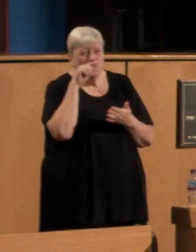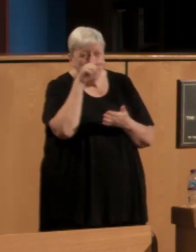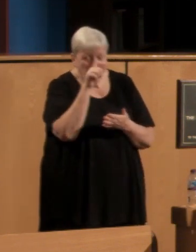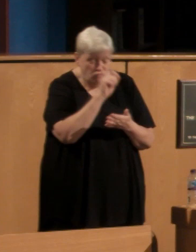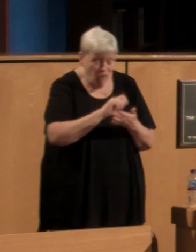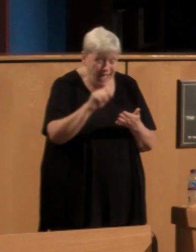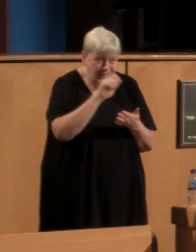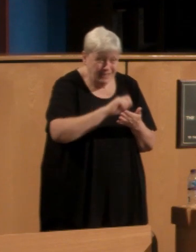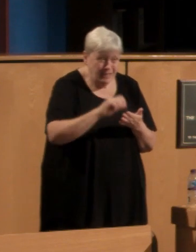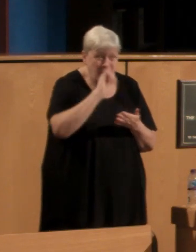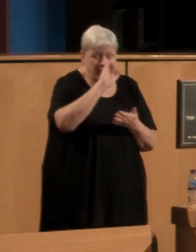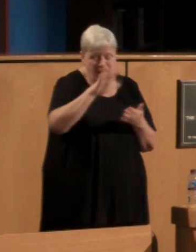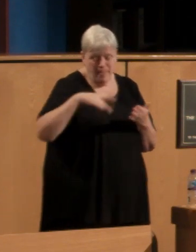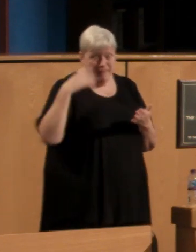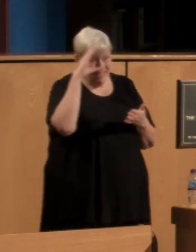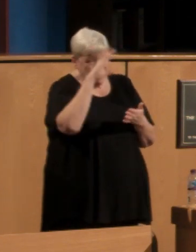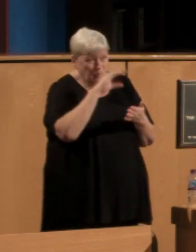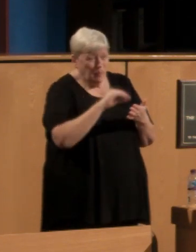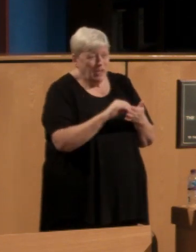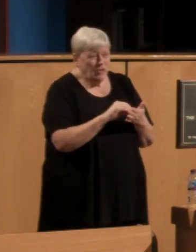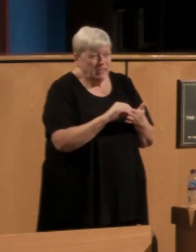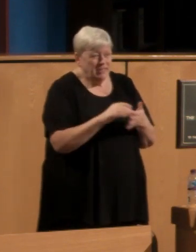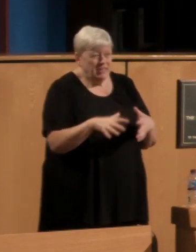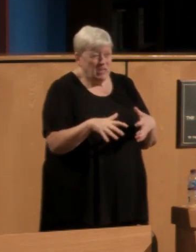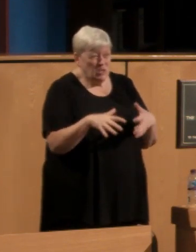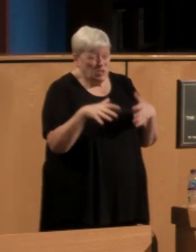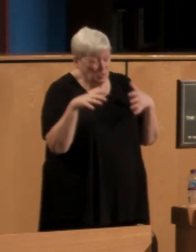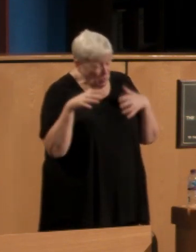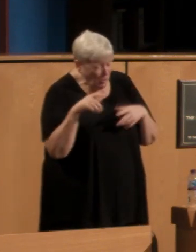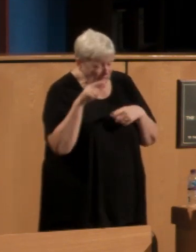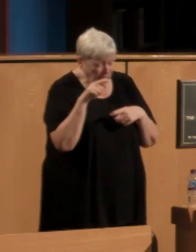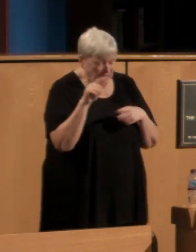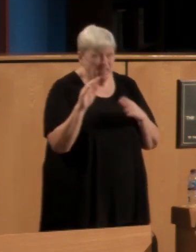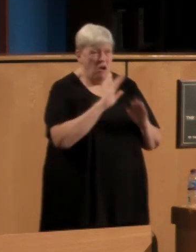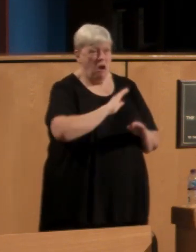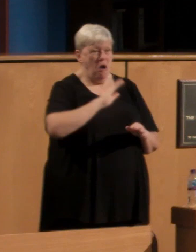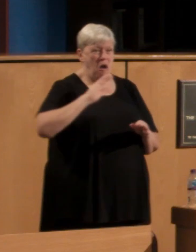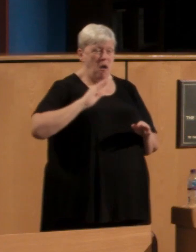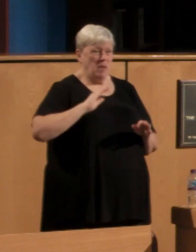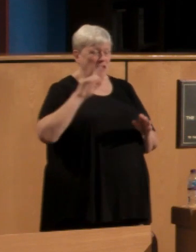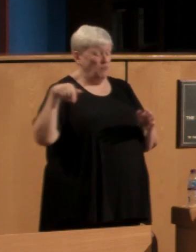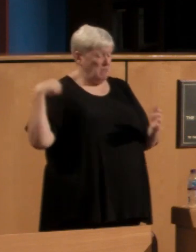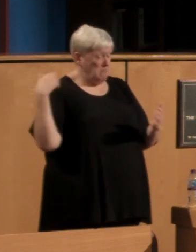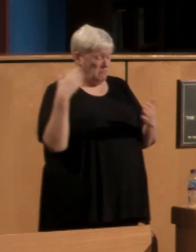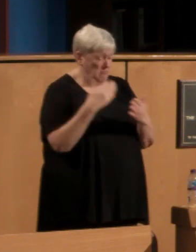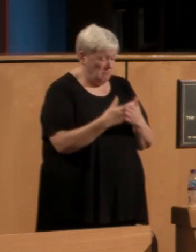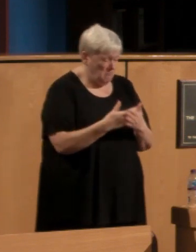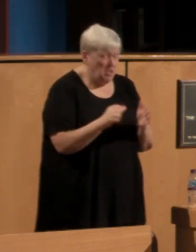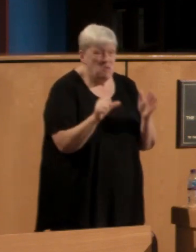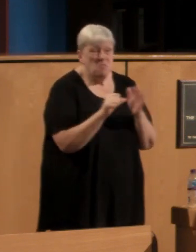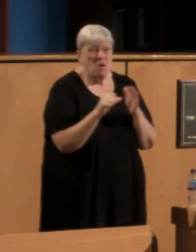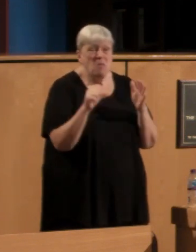the spooky asylum as this very this classically